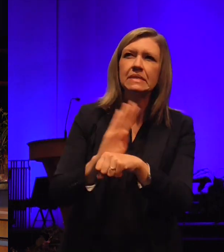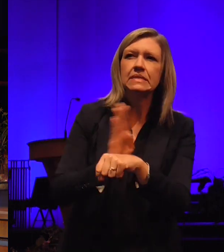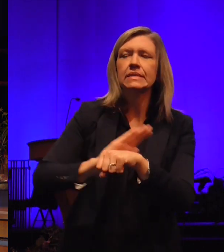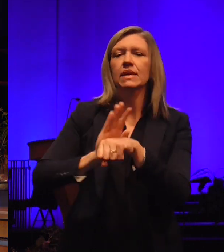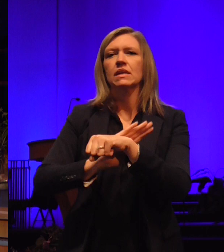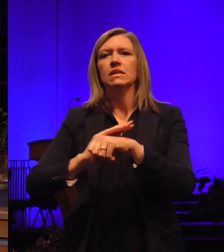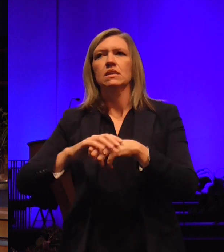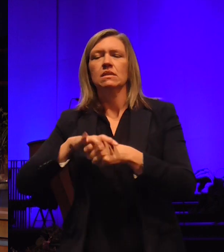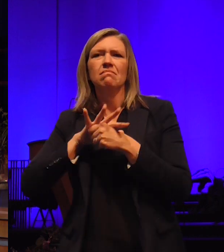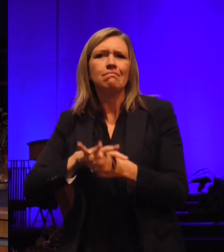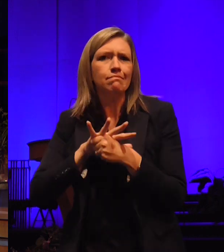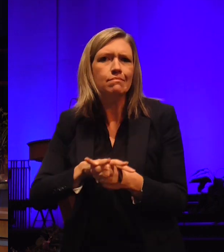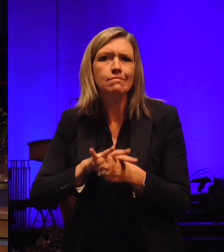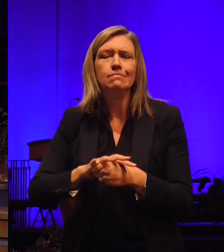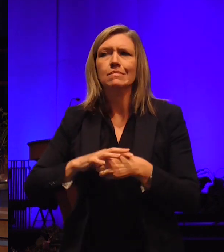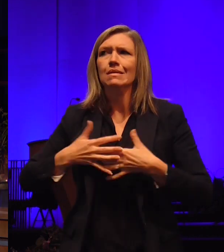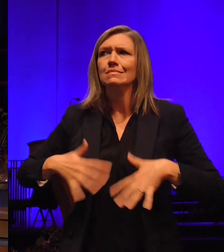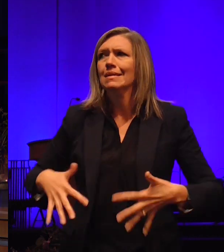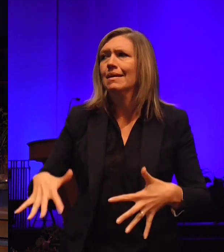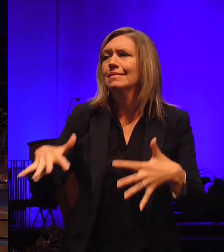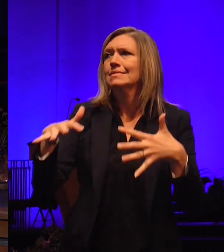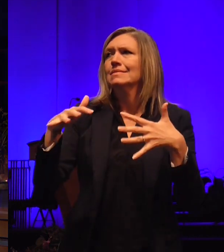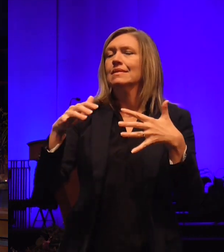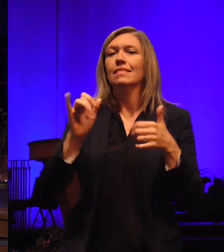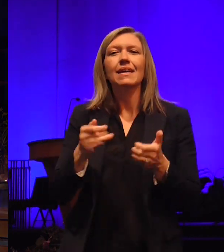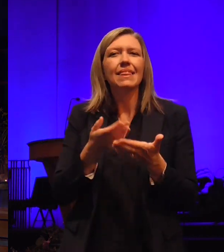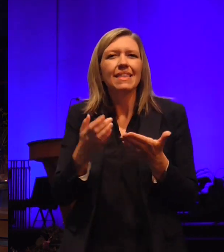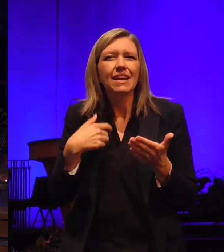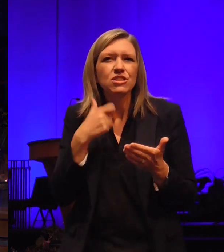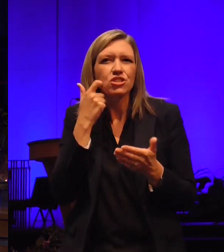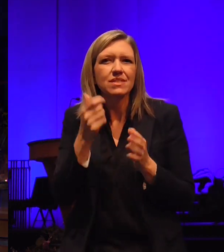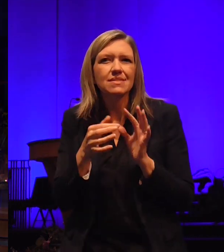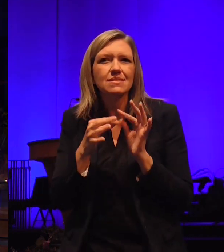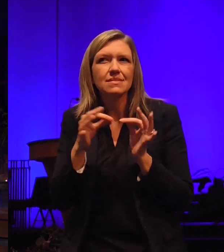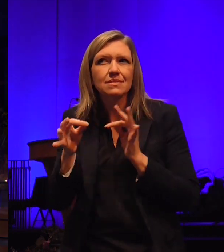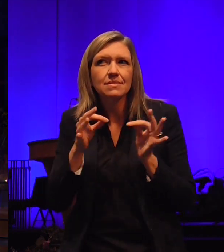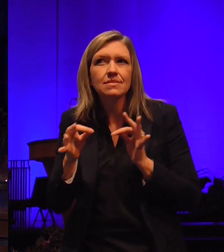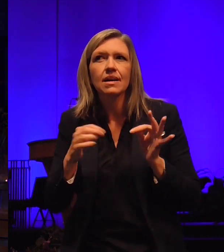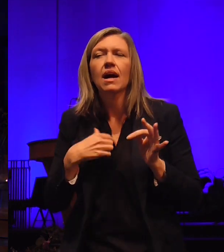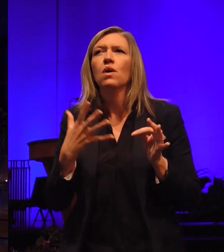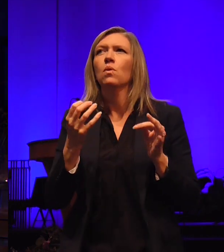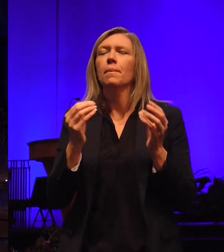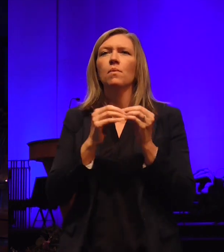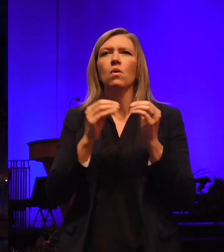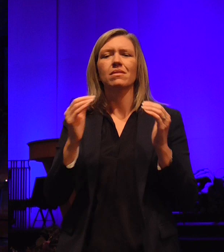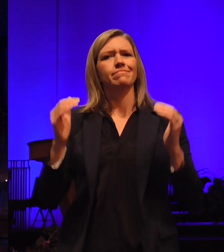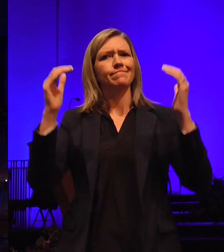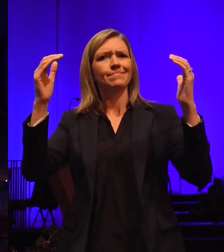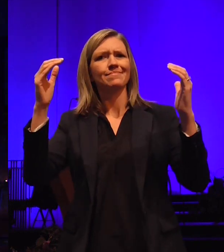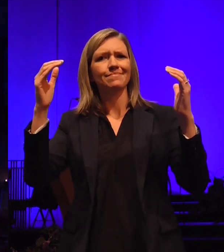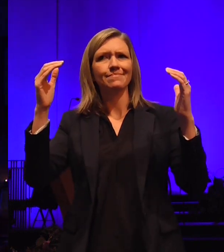the panic and the anxiety and the, you know, the thing that I just expressed. I want to think higher thoughts.